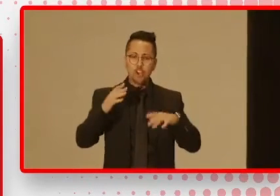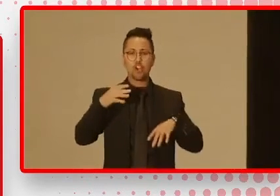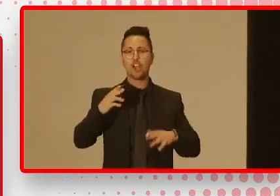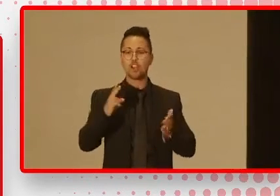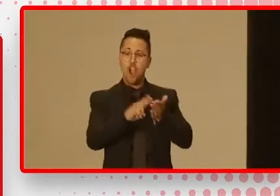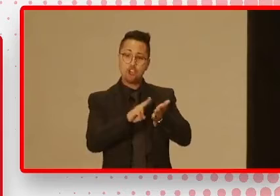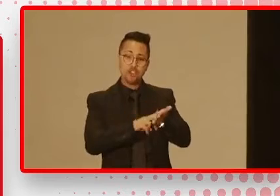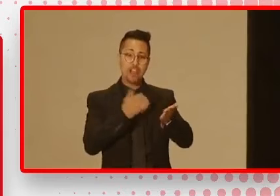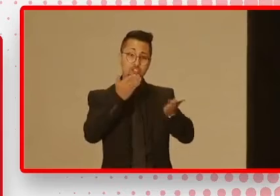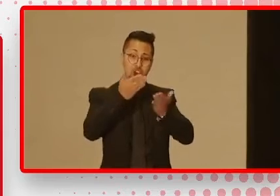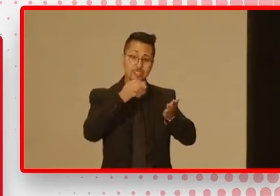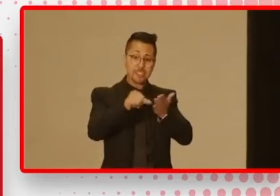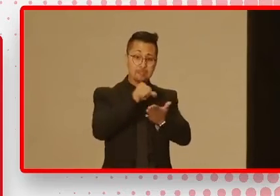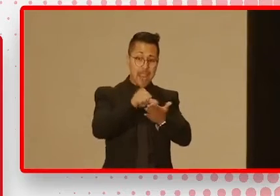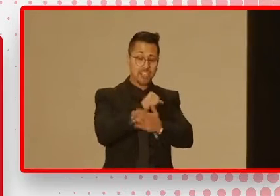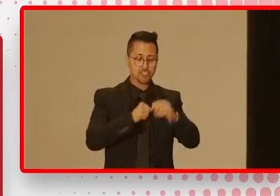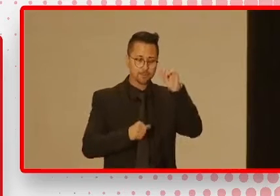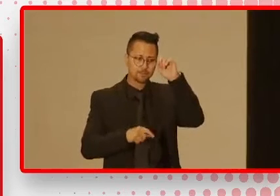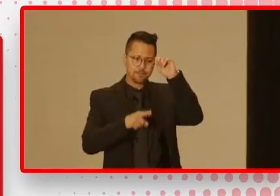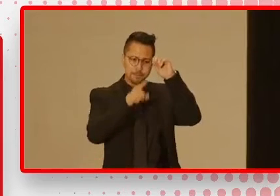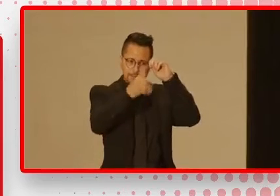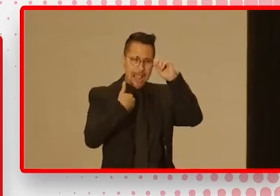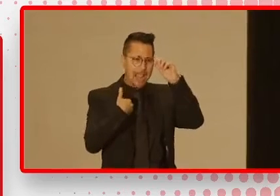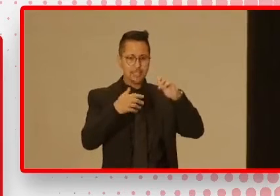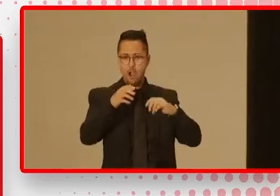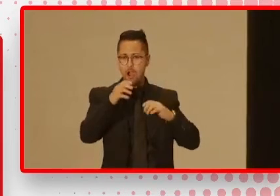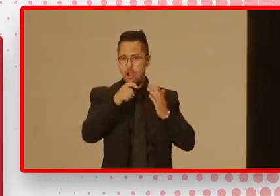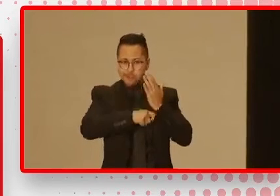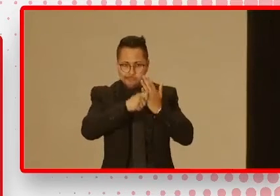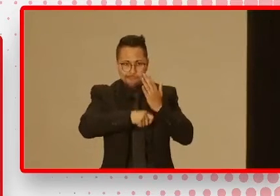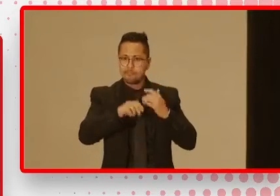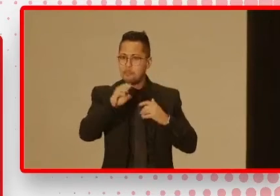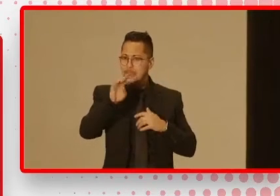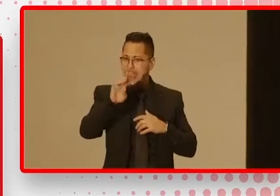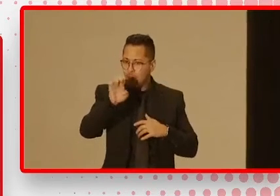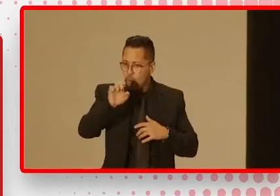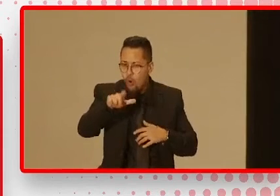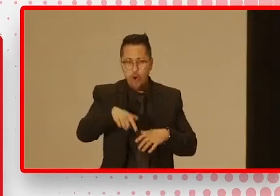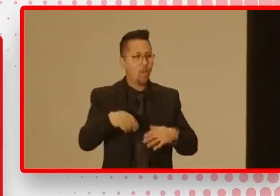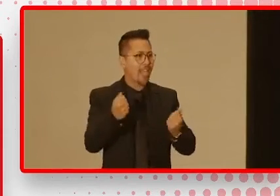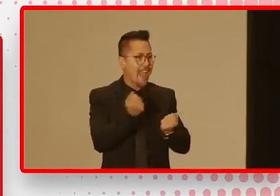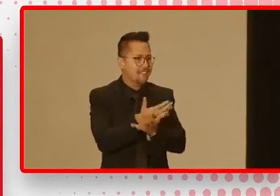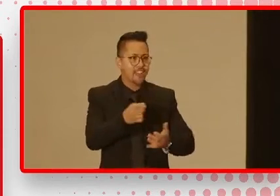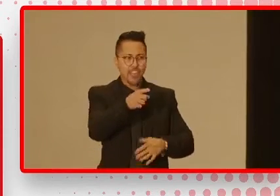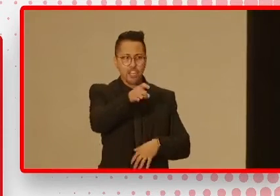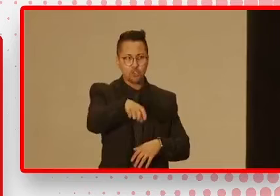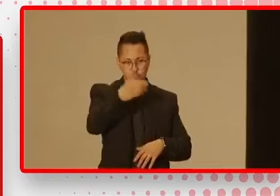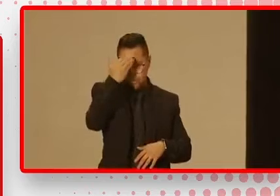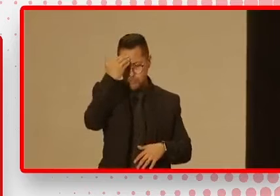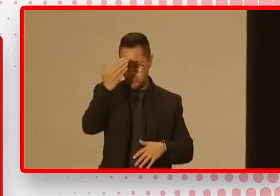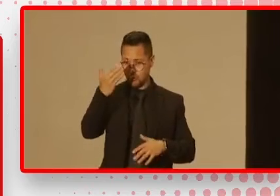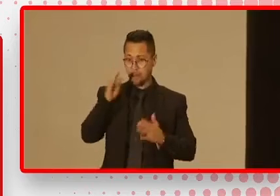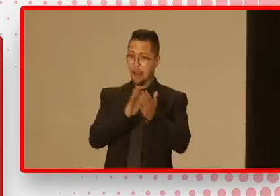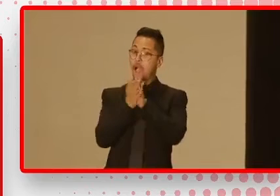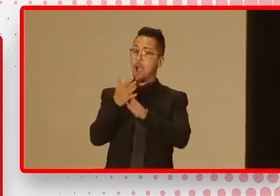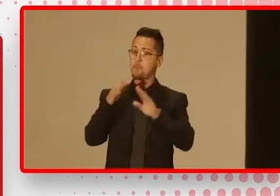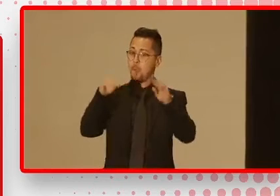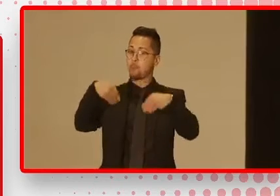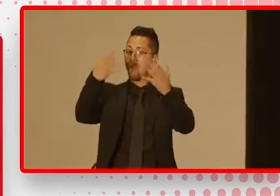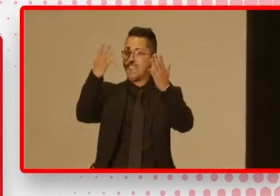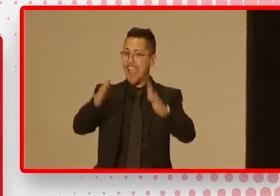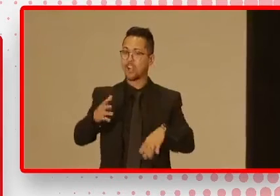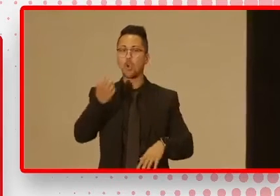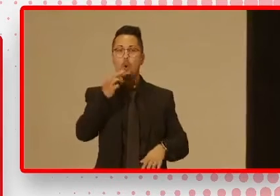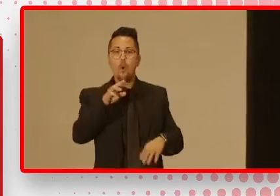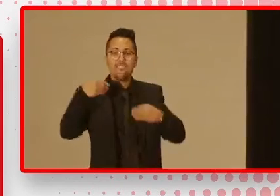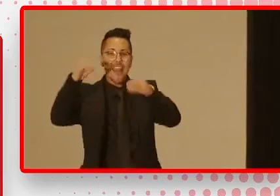page. If you go there, it has our manual, it has everything you would need to know to become a provider or a vendor of VR.